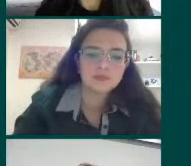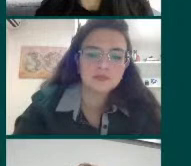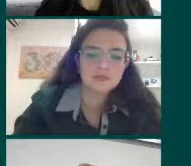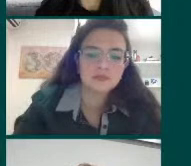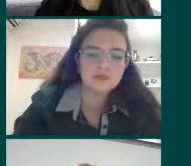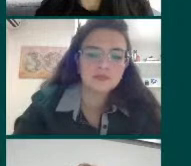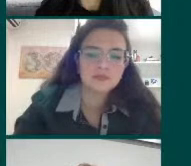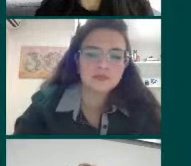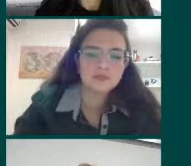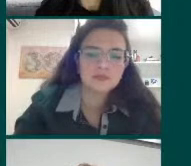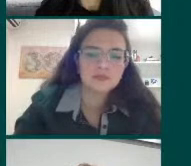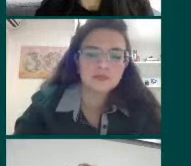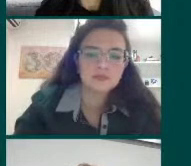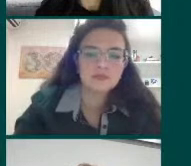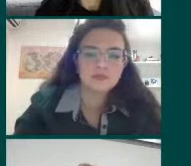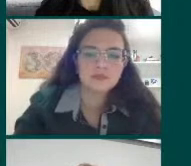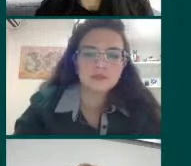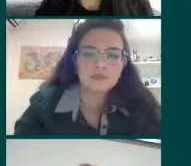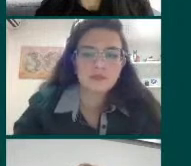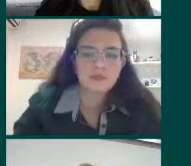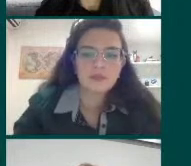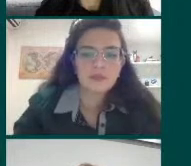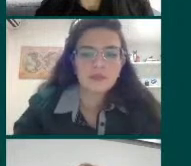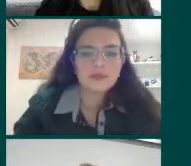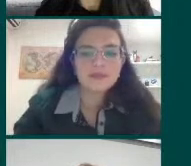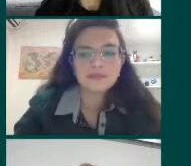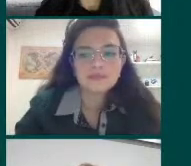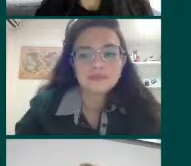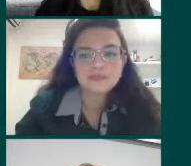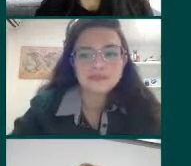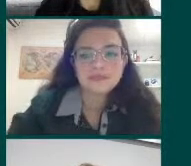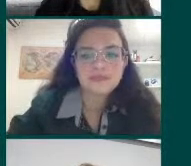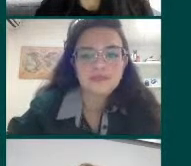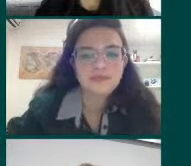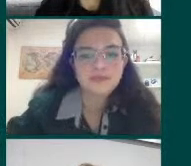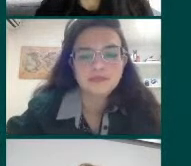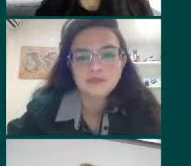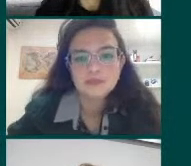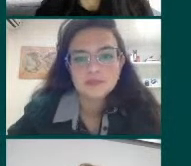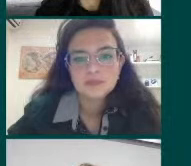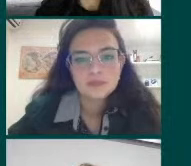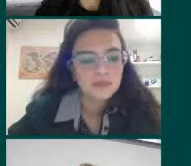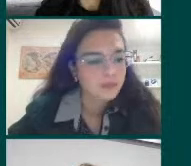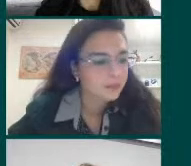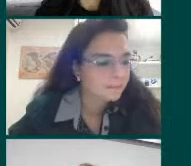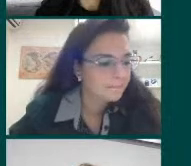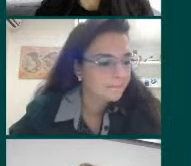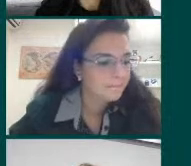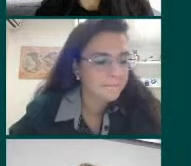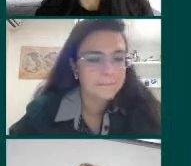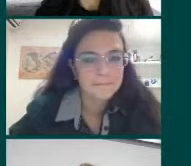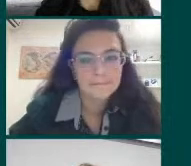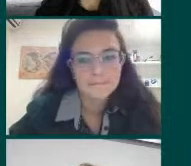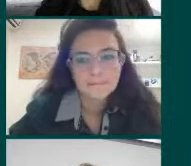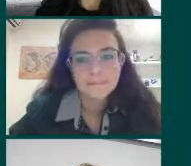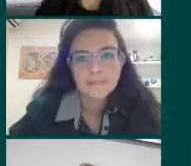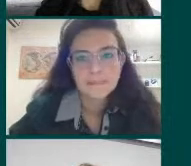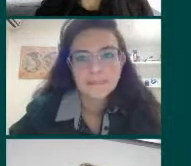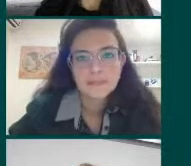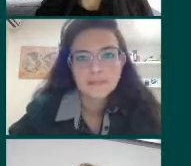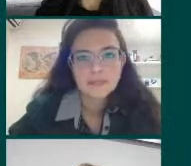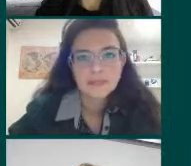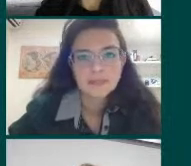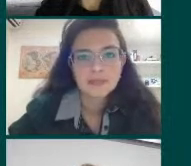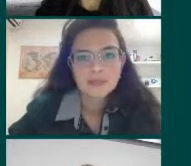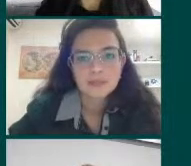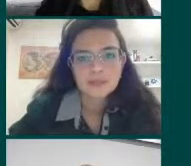September 2001, we had an agreement with United Airlines and Honeywell for the production